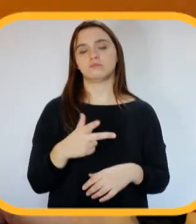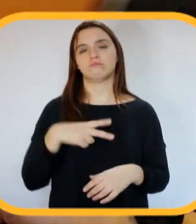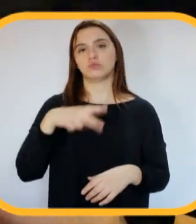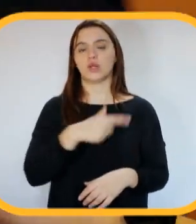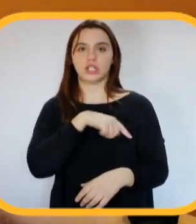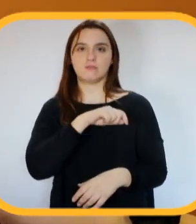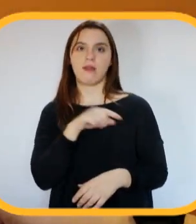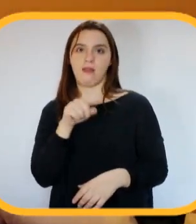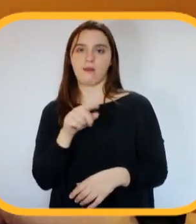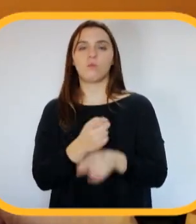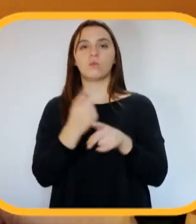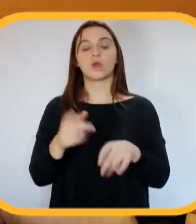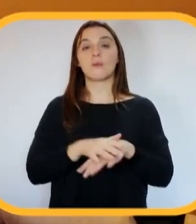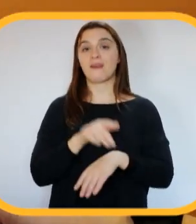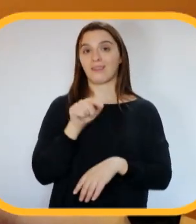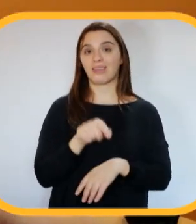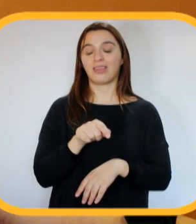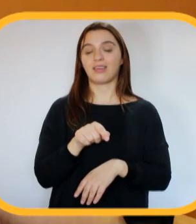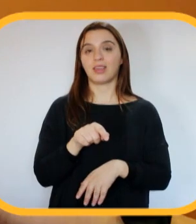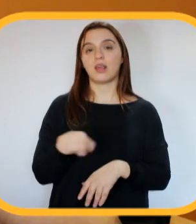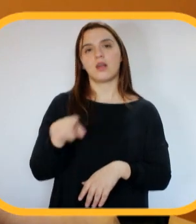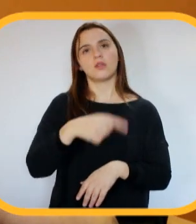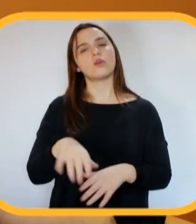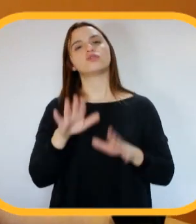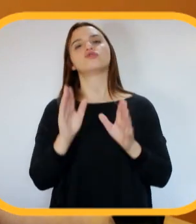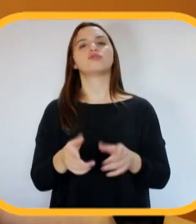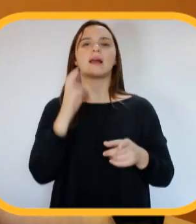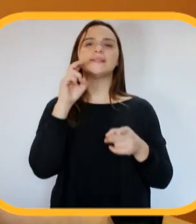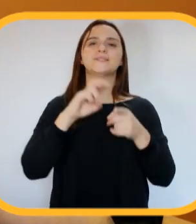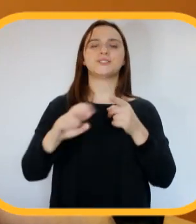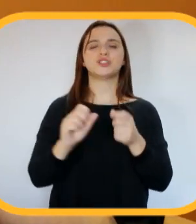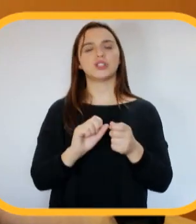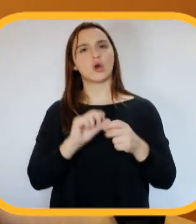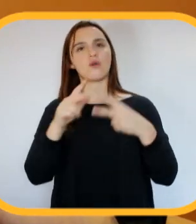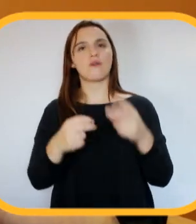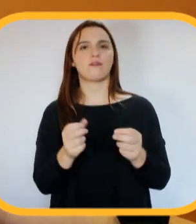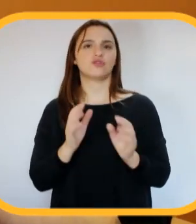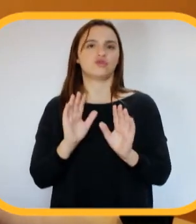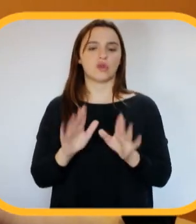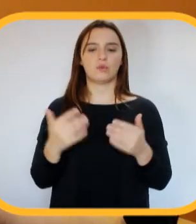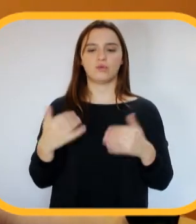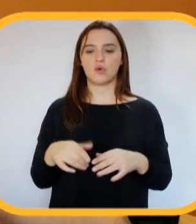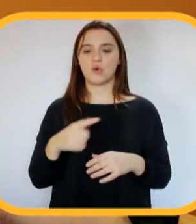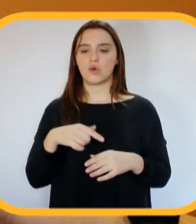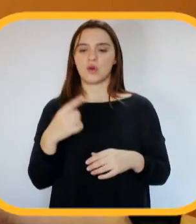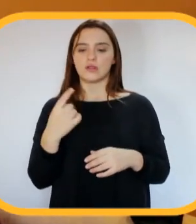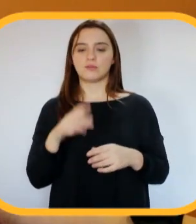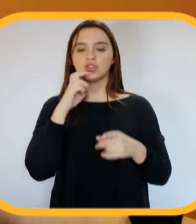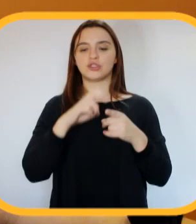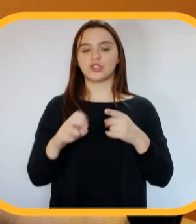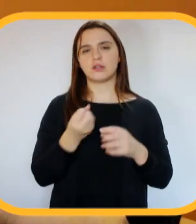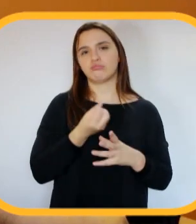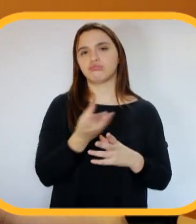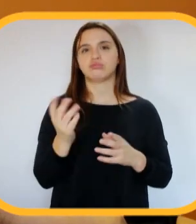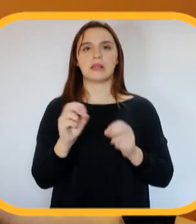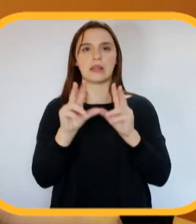Iberia. Why? Because we in Iberia we are already a renewable energy superpower. So we have abundant and cheap clean